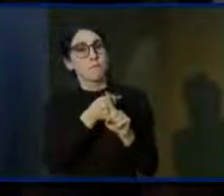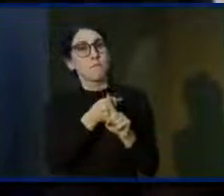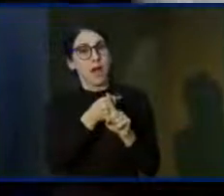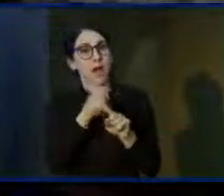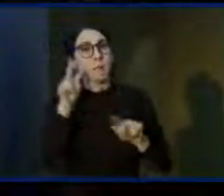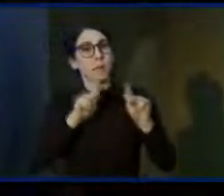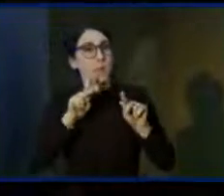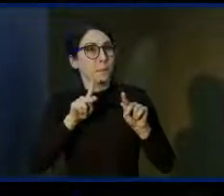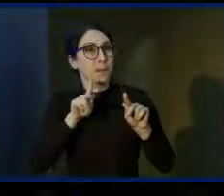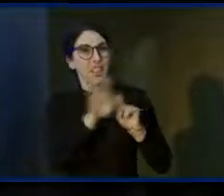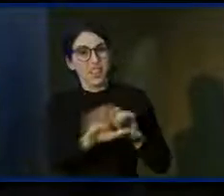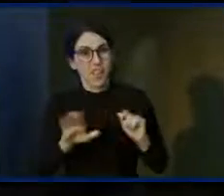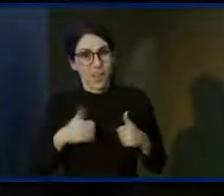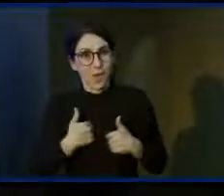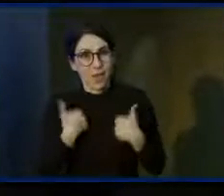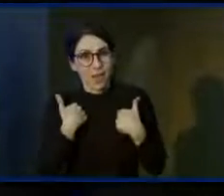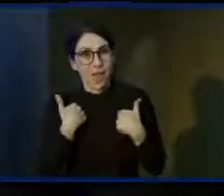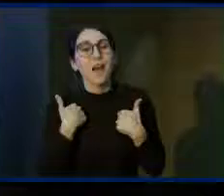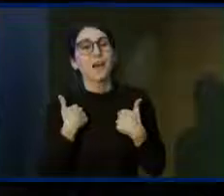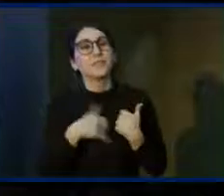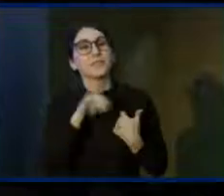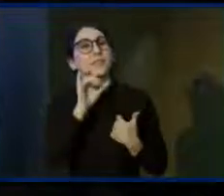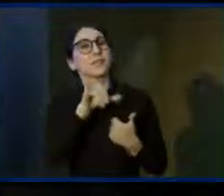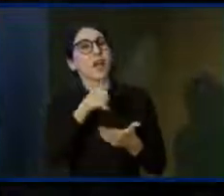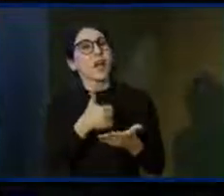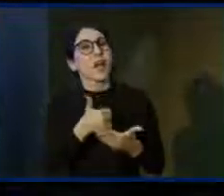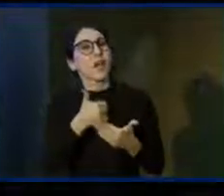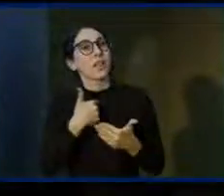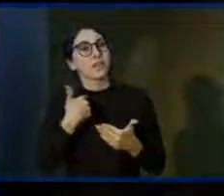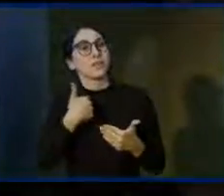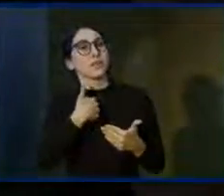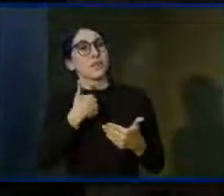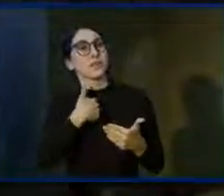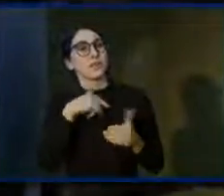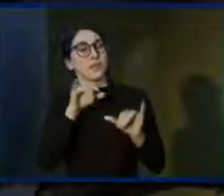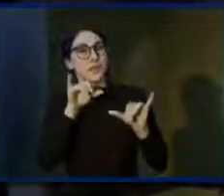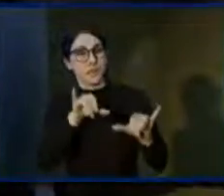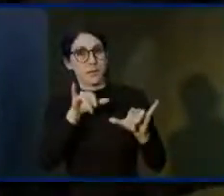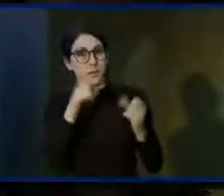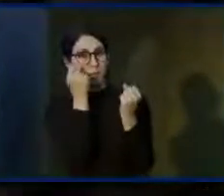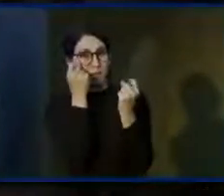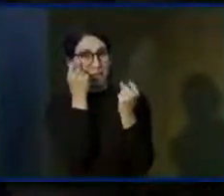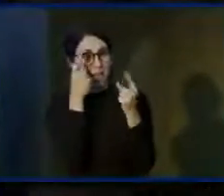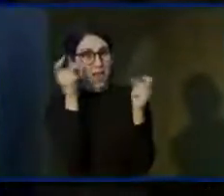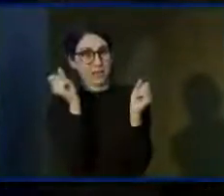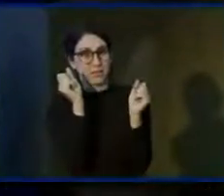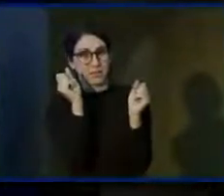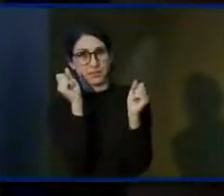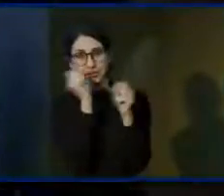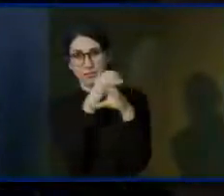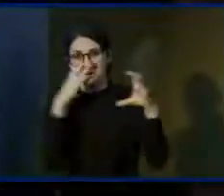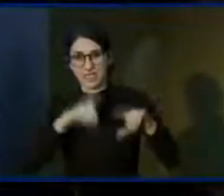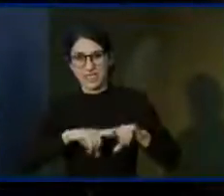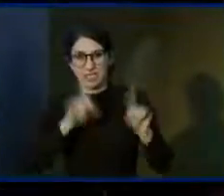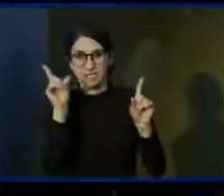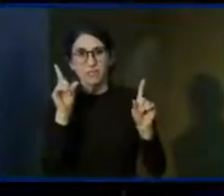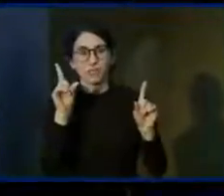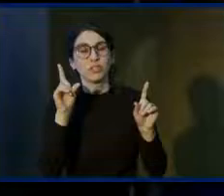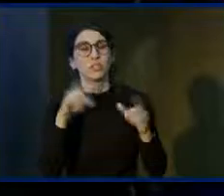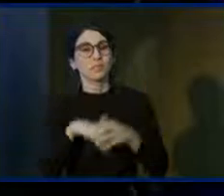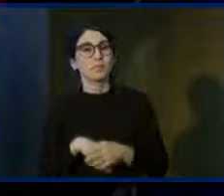And Right. it just opened my entire vision of what we talked about, the purpose of this panel,